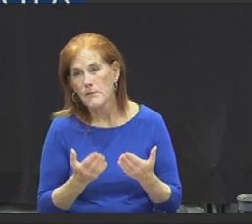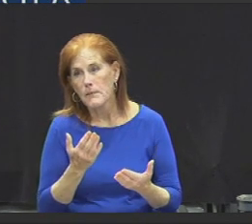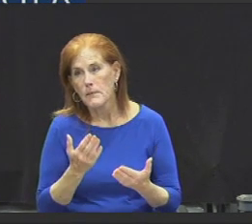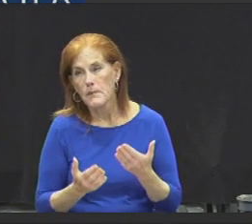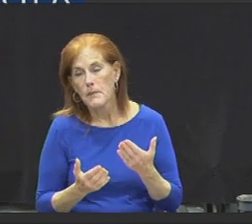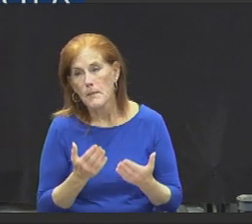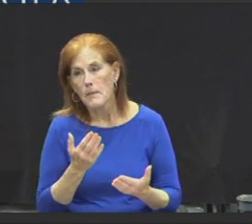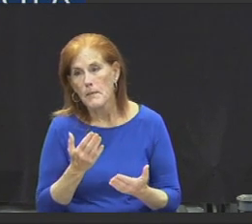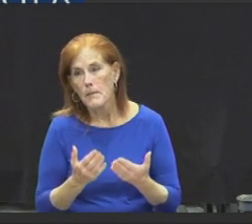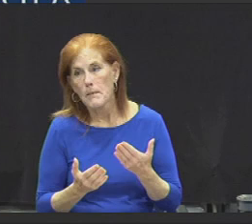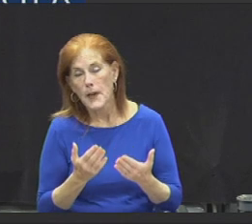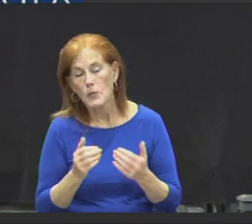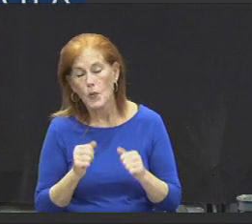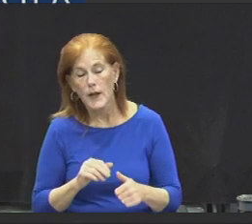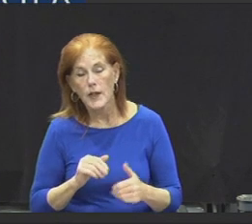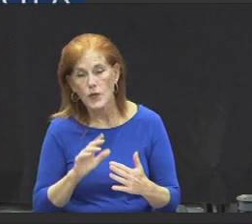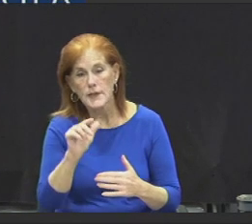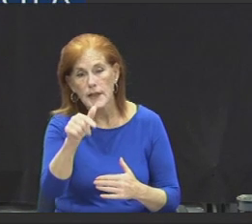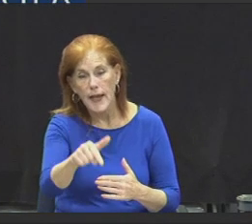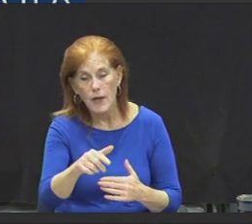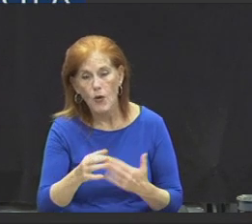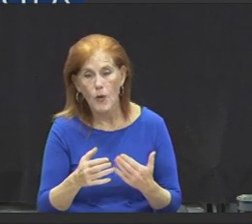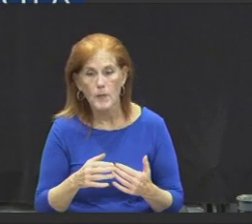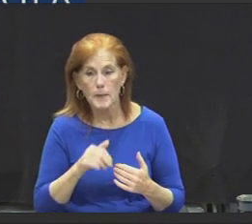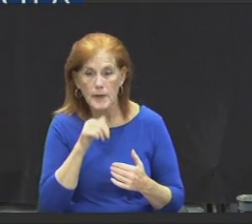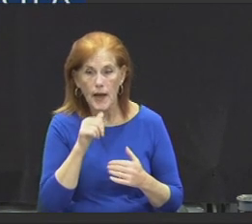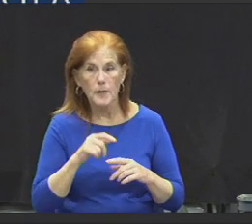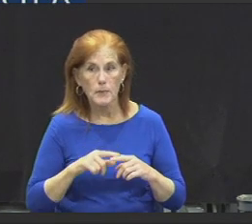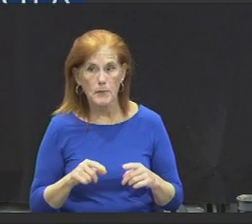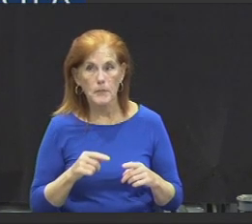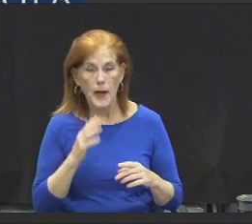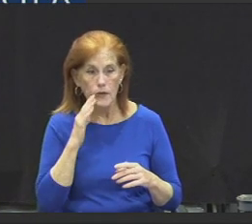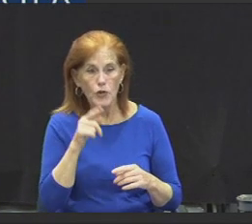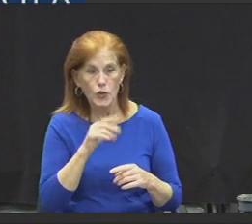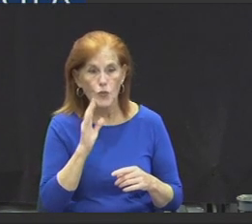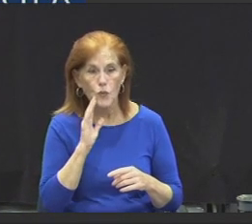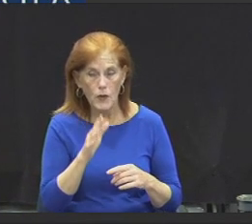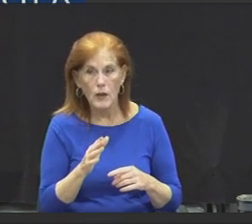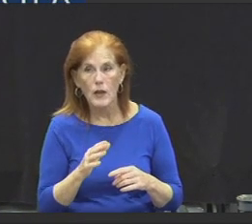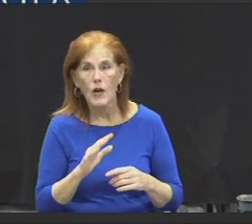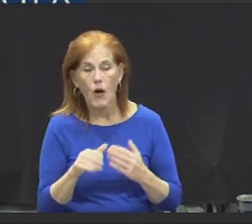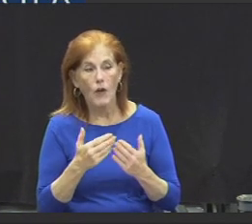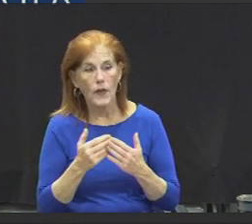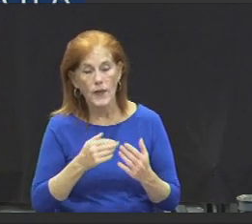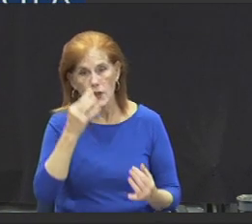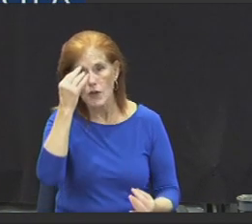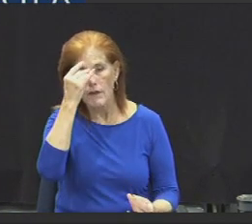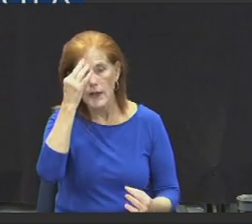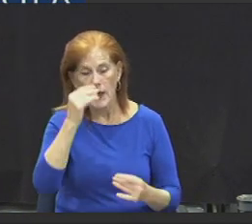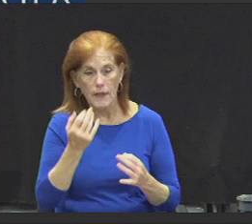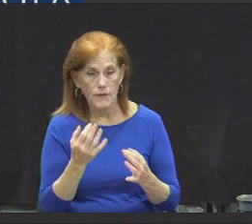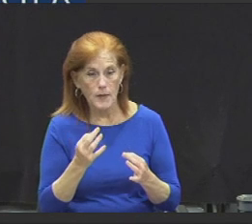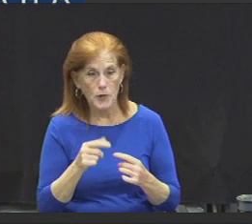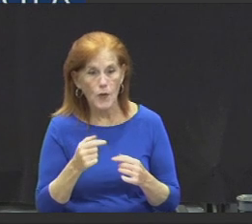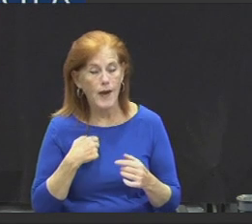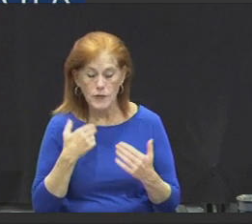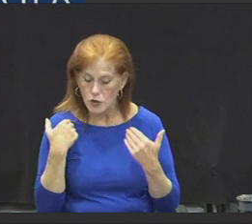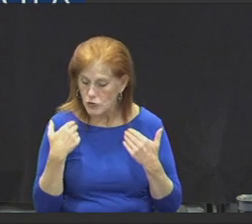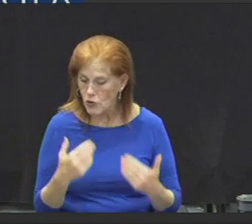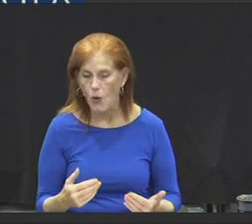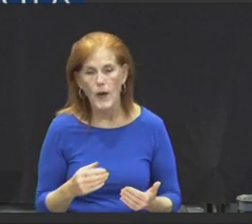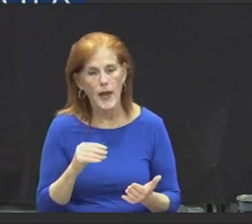addressed down the line or maybe might not. So I know y'all are planning to do that, but I was just all the things that you're thinking and all the feedback you have. Let's